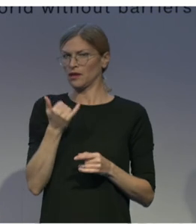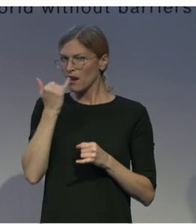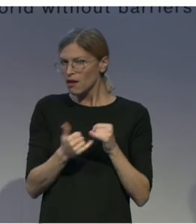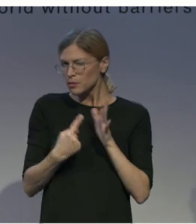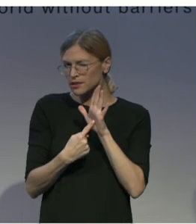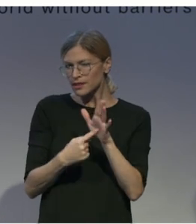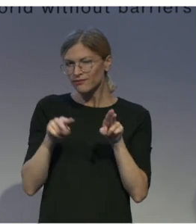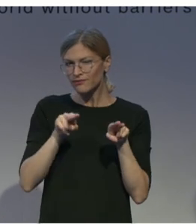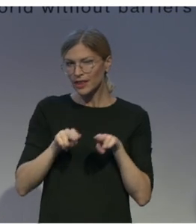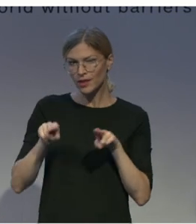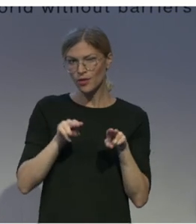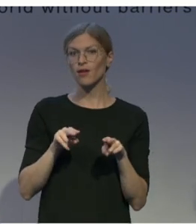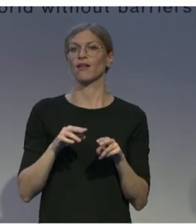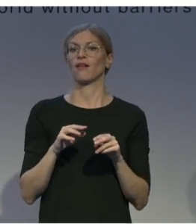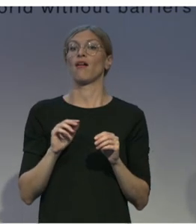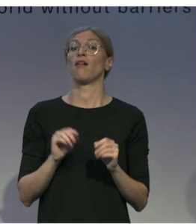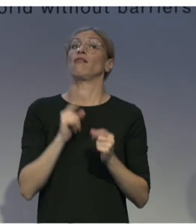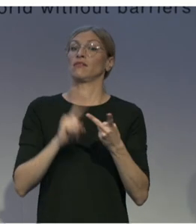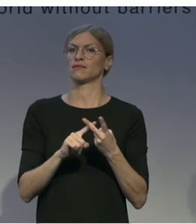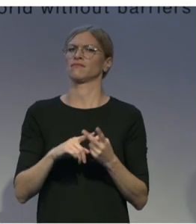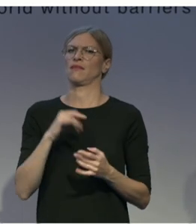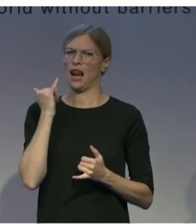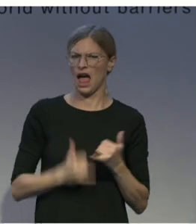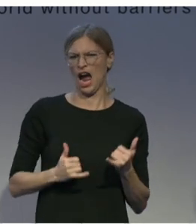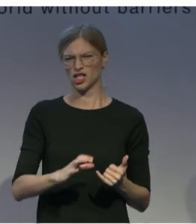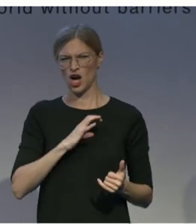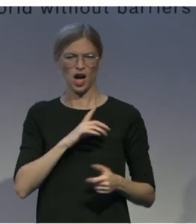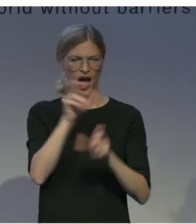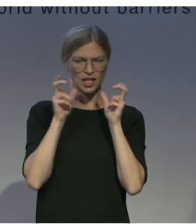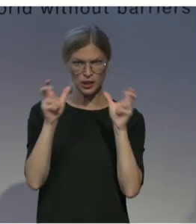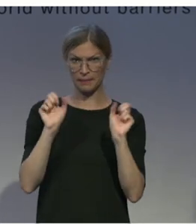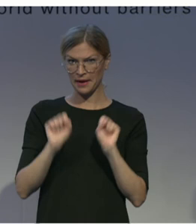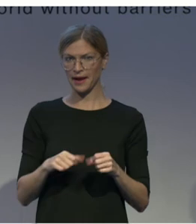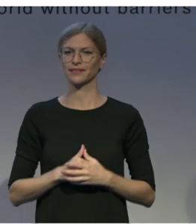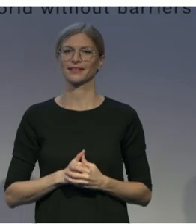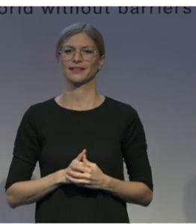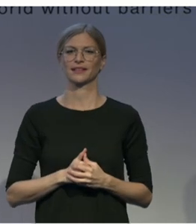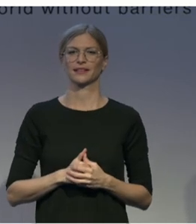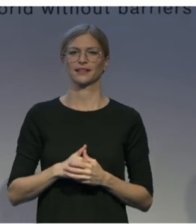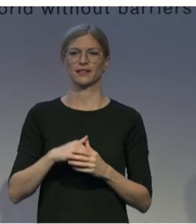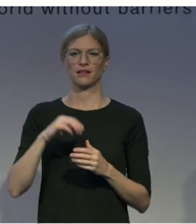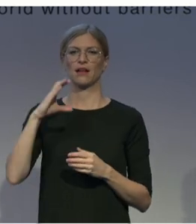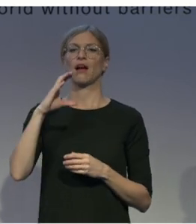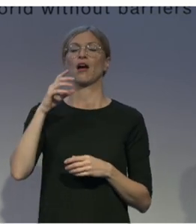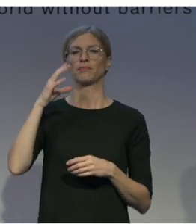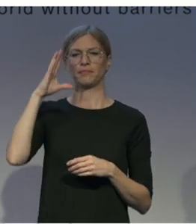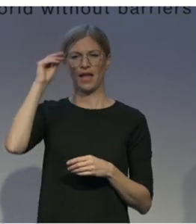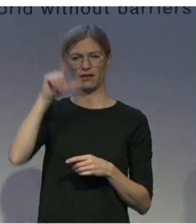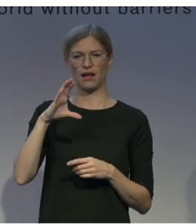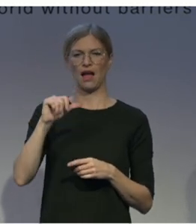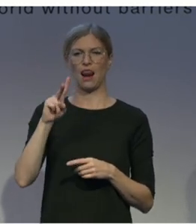somebody. The video is going to focus on one of the gentlemen in this picture. His name is Calvin Franklin. He's an employee. He